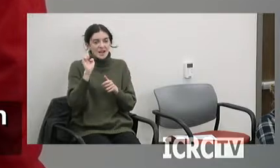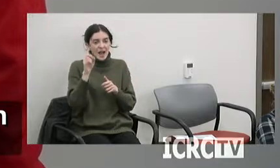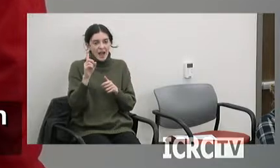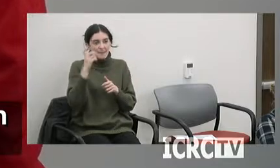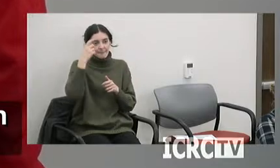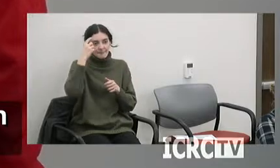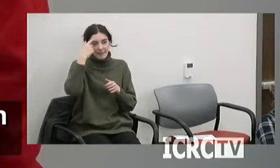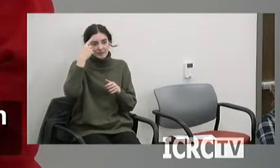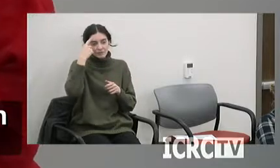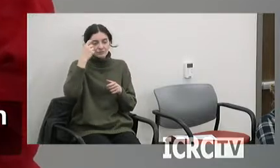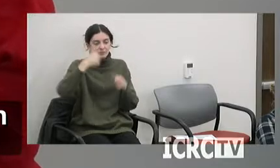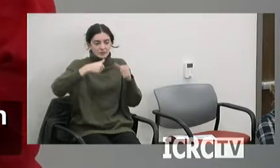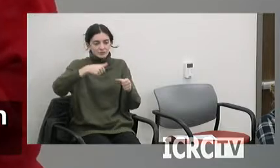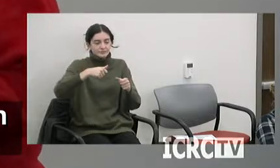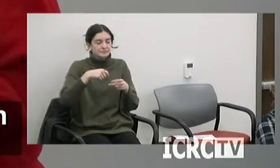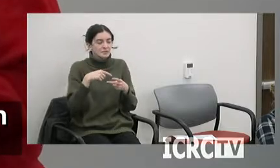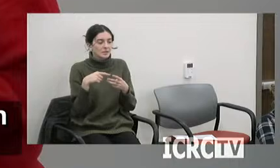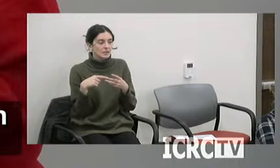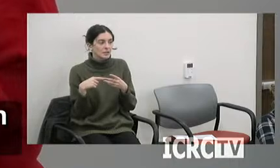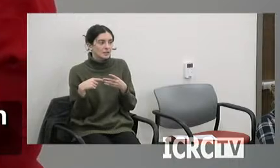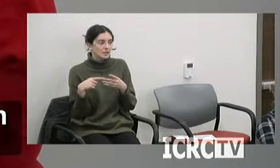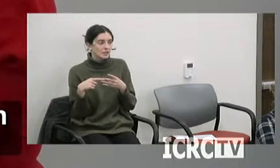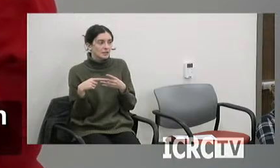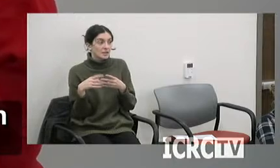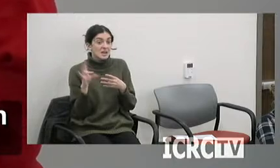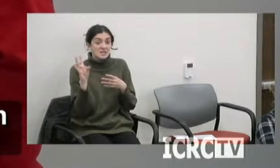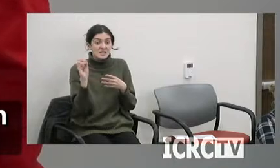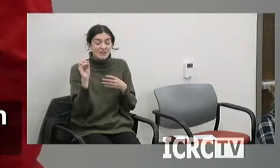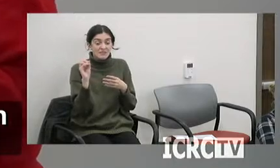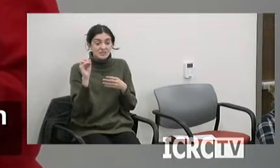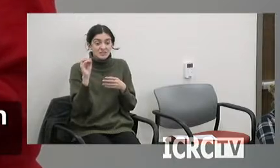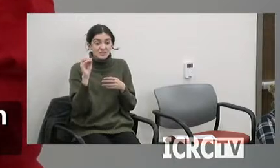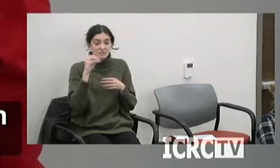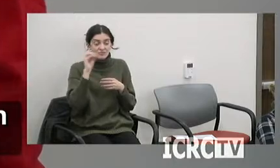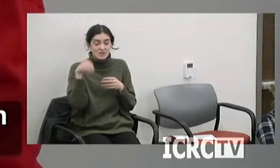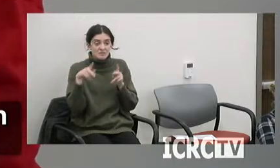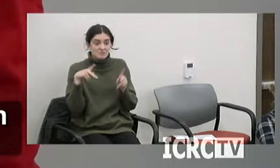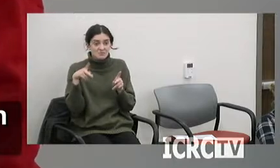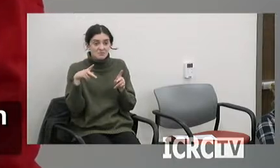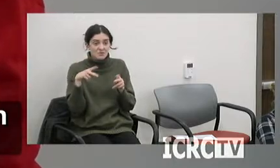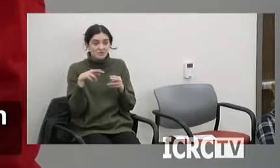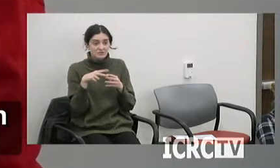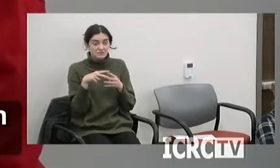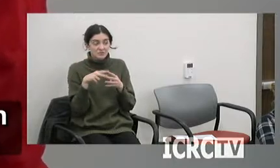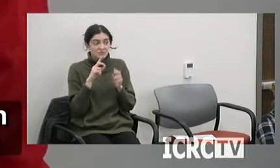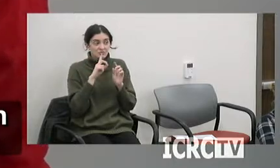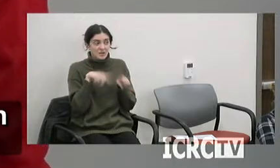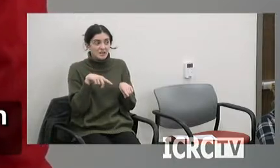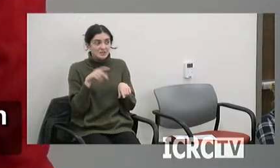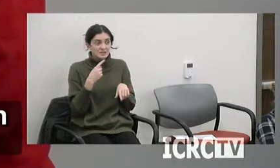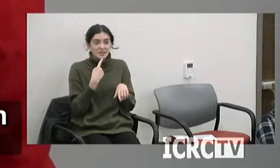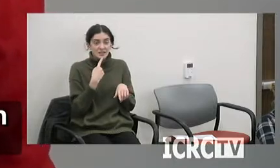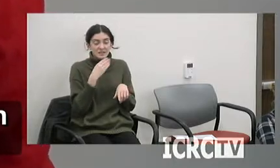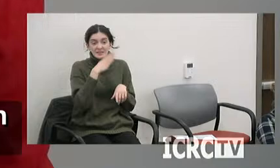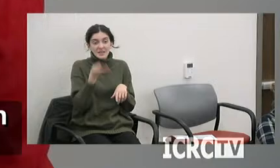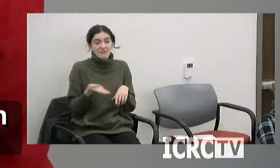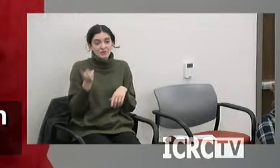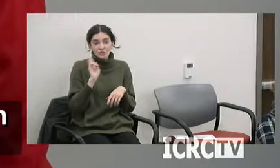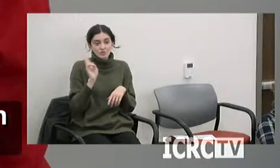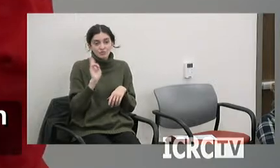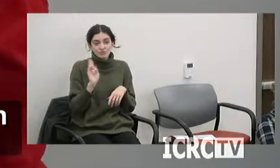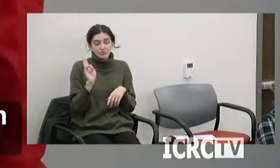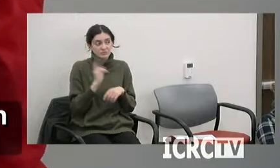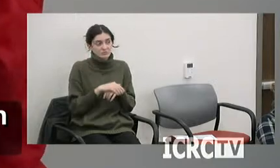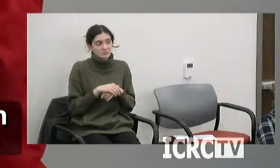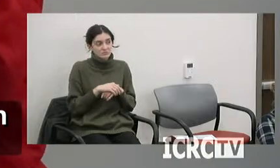And 170 people that responded on those two tools said they had never used them at all. So this was, I believe